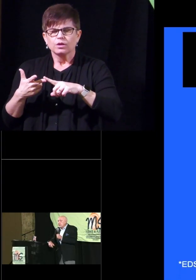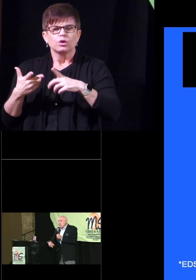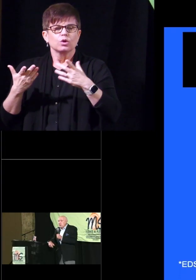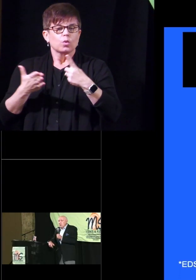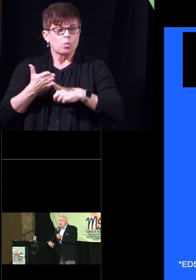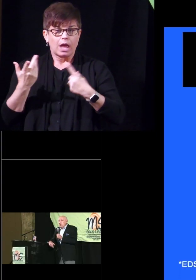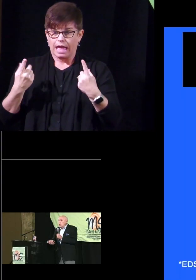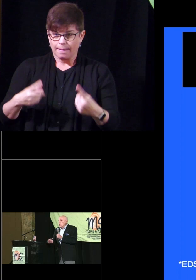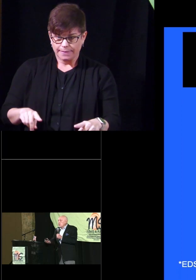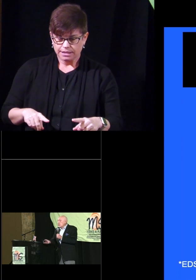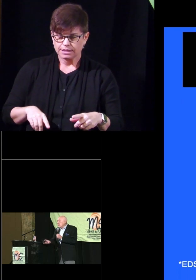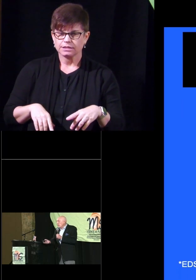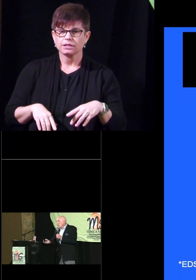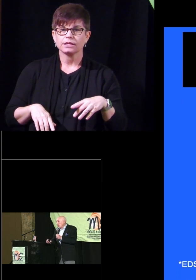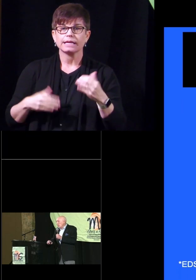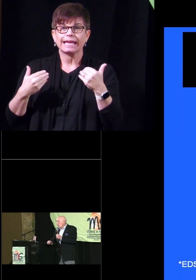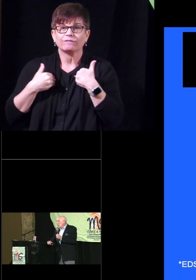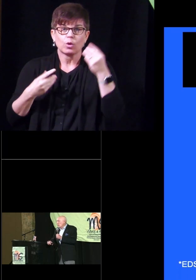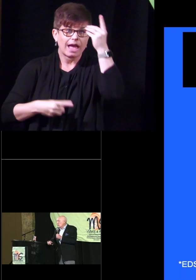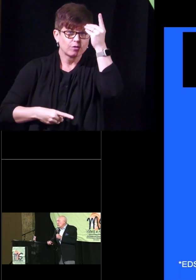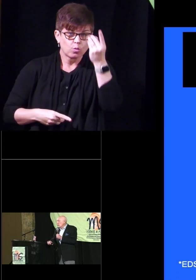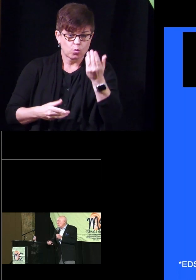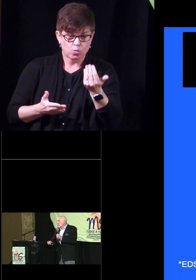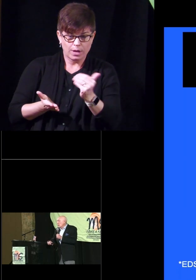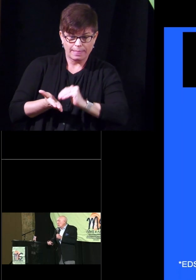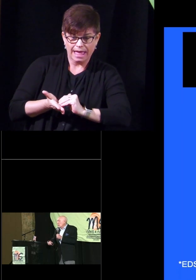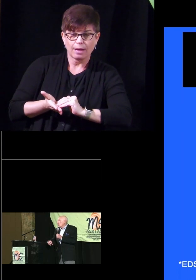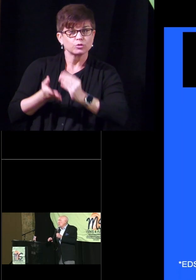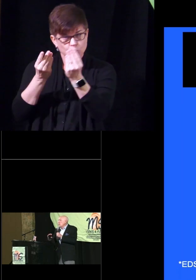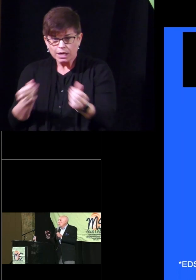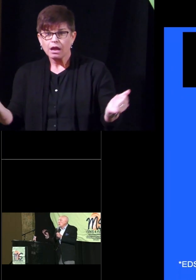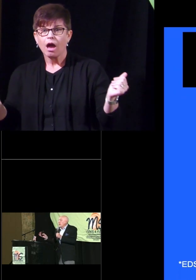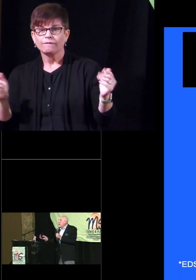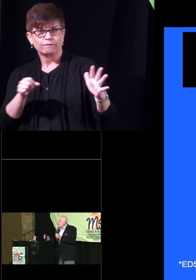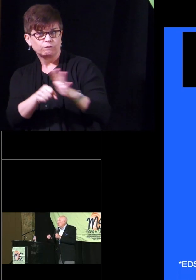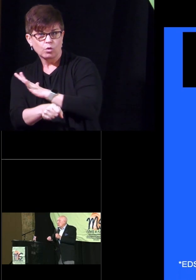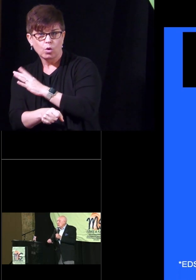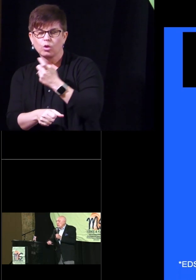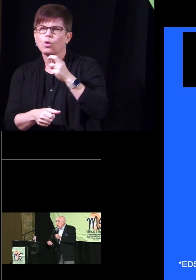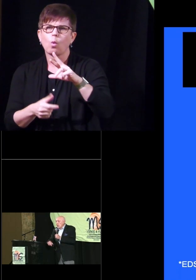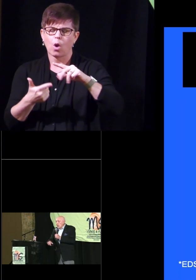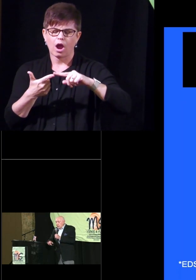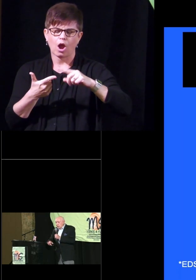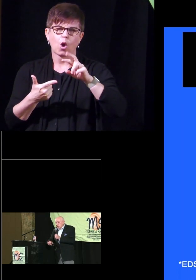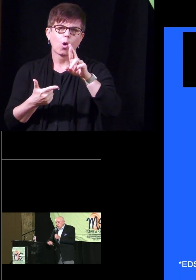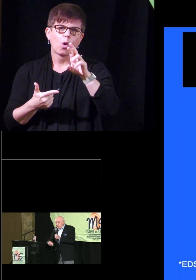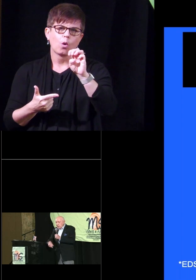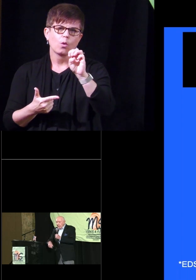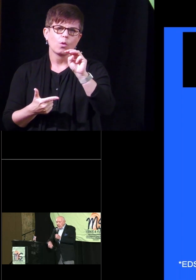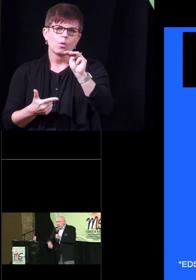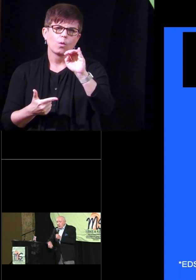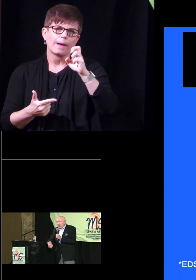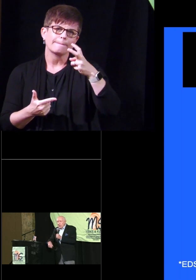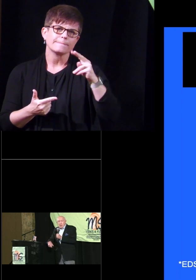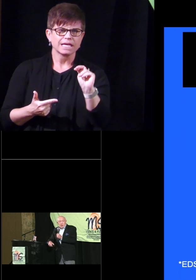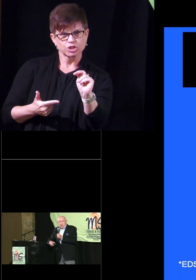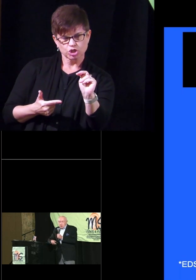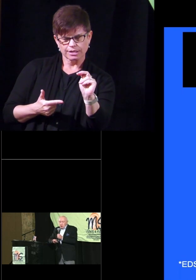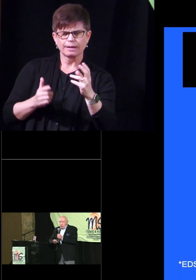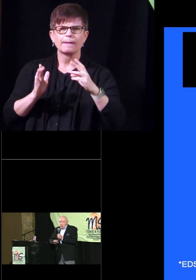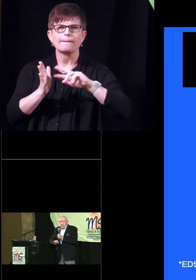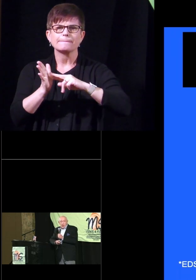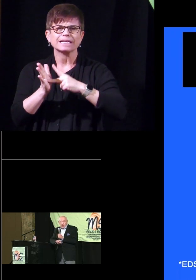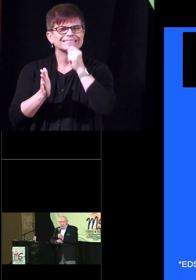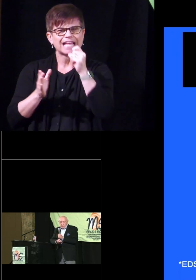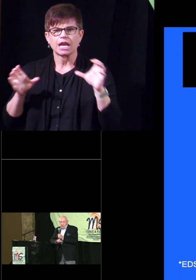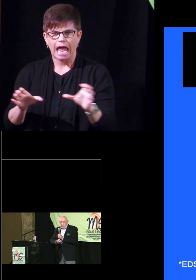have a relapse, do you always recover? What does remission mean? Remission just means there's no active disease. But you'll see on this slide over here, this